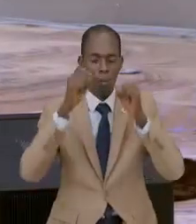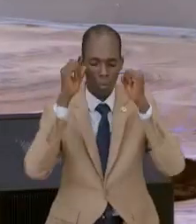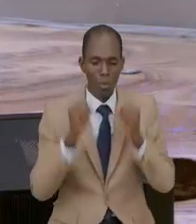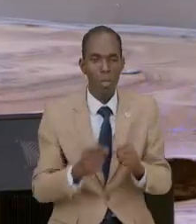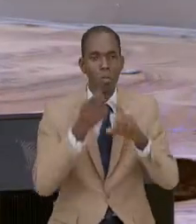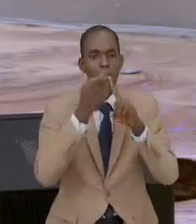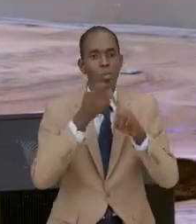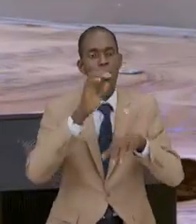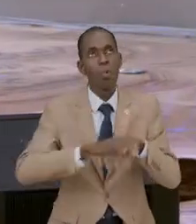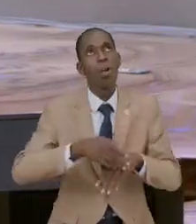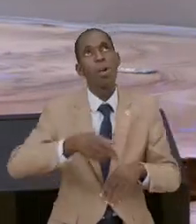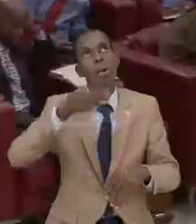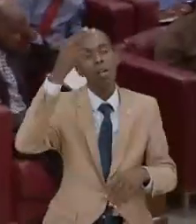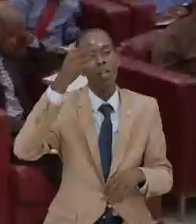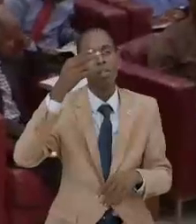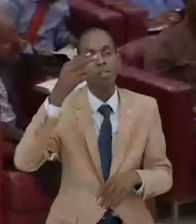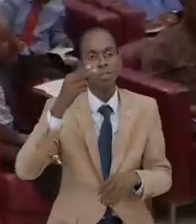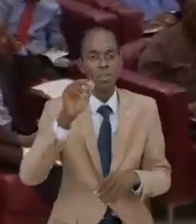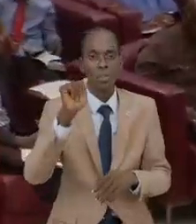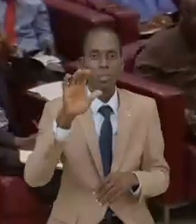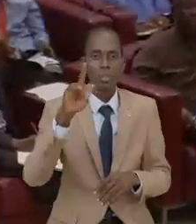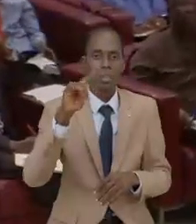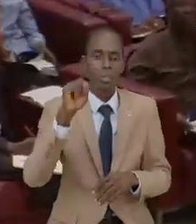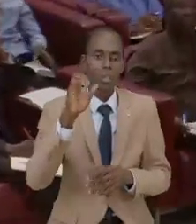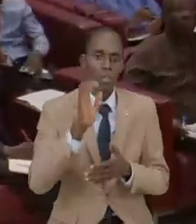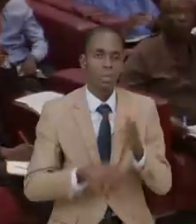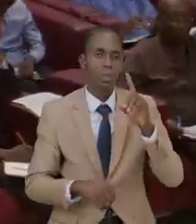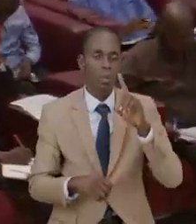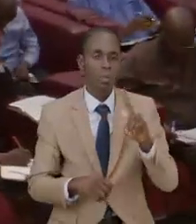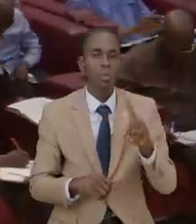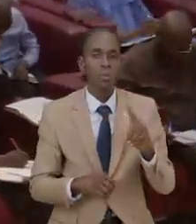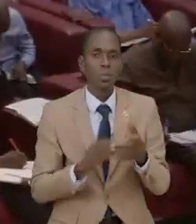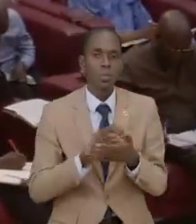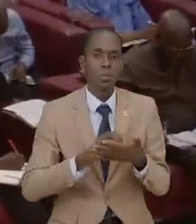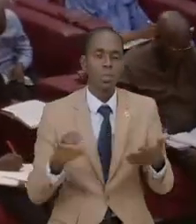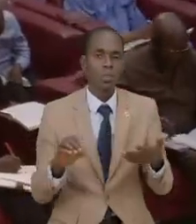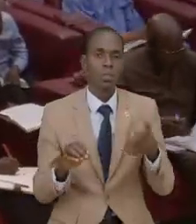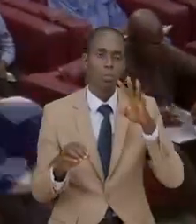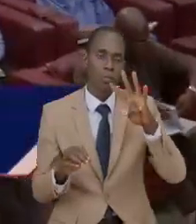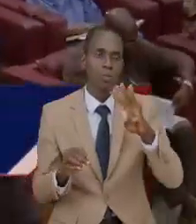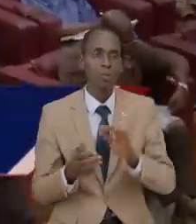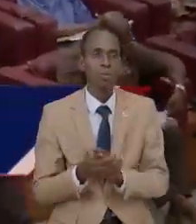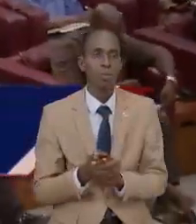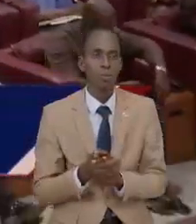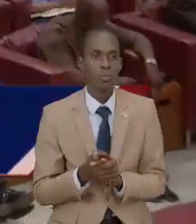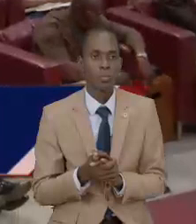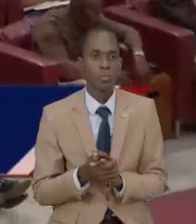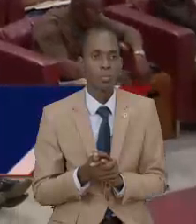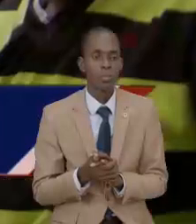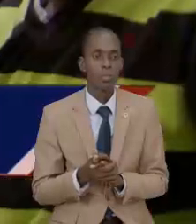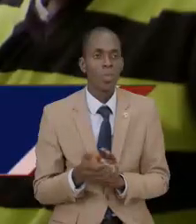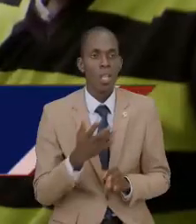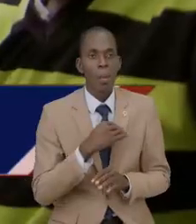from on high. Acts chapter 1, reading from verse 4. And